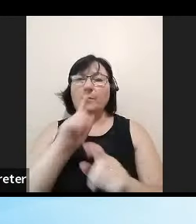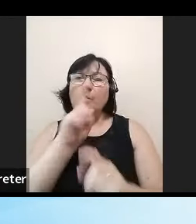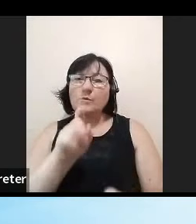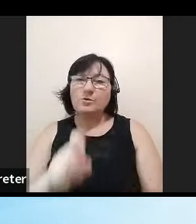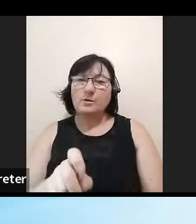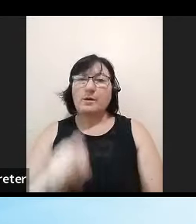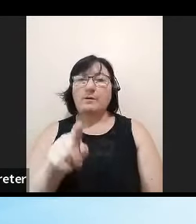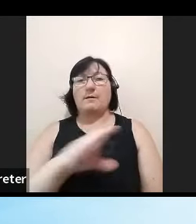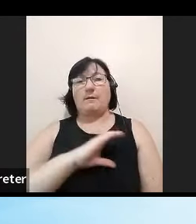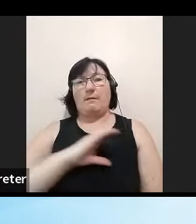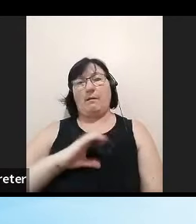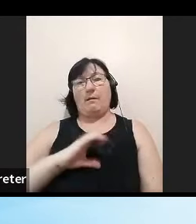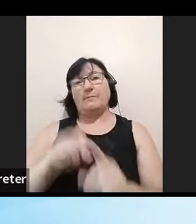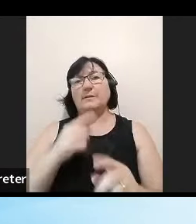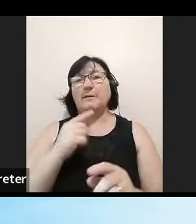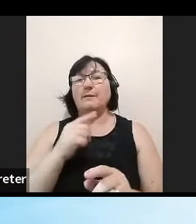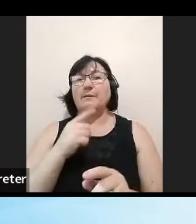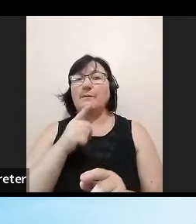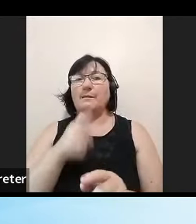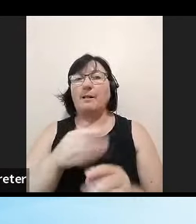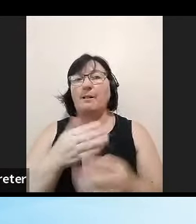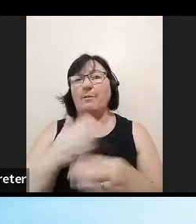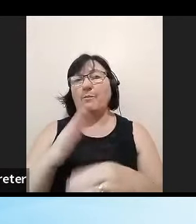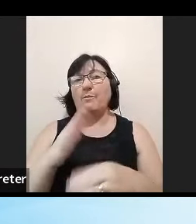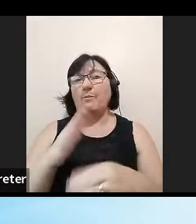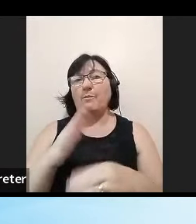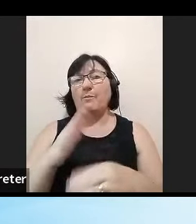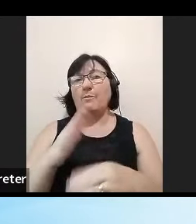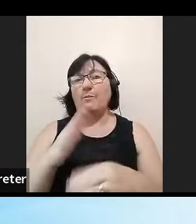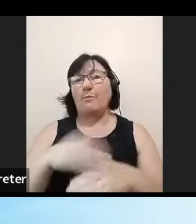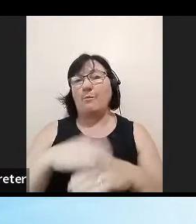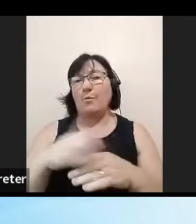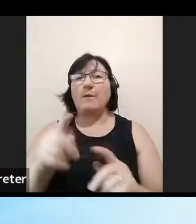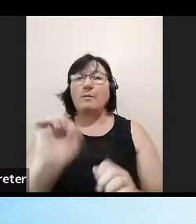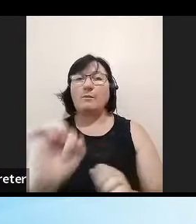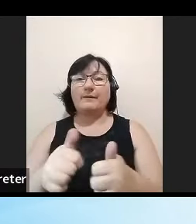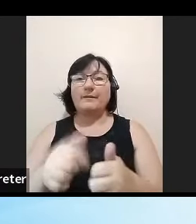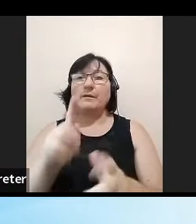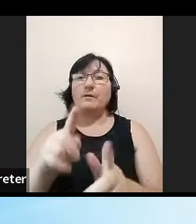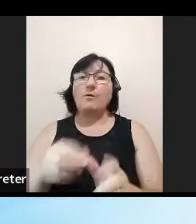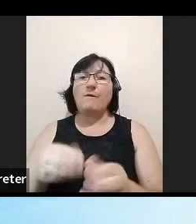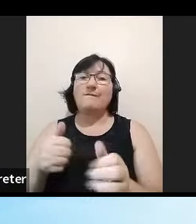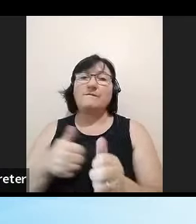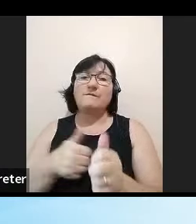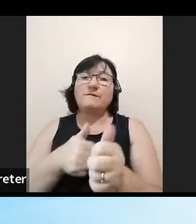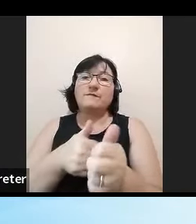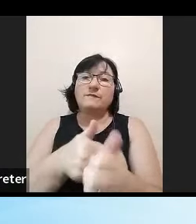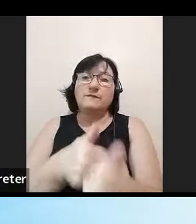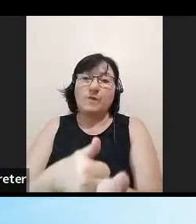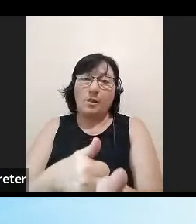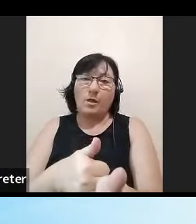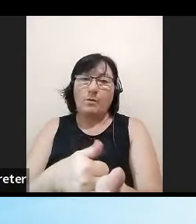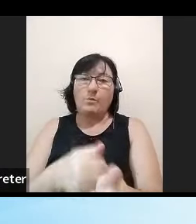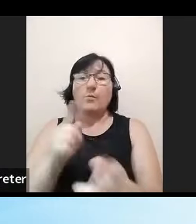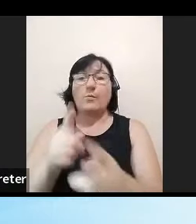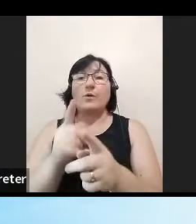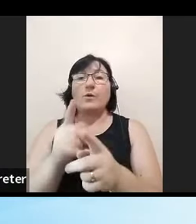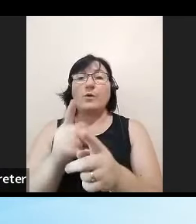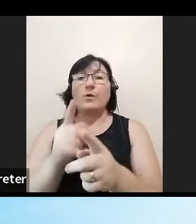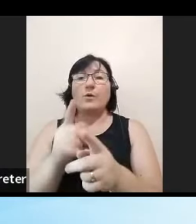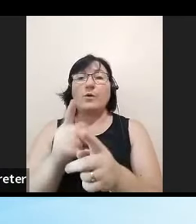about what are their activities that they follow when they import or export or when they receive goods in South